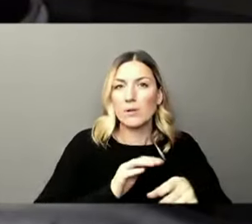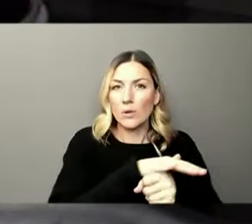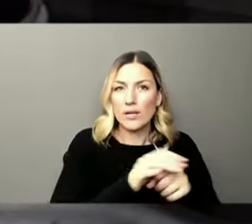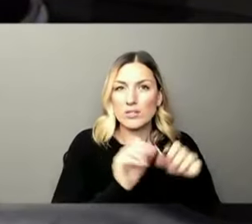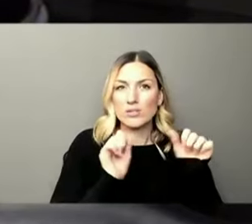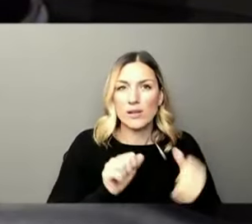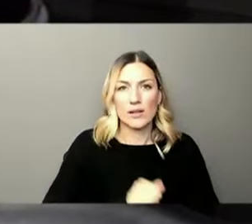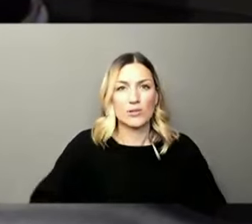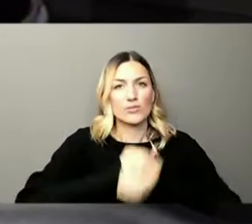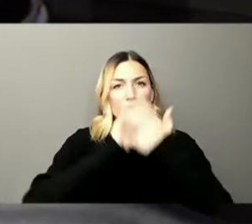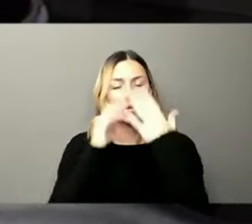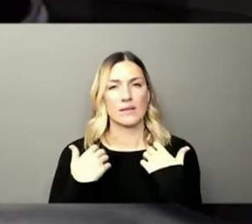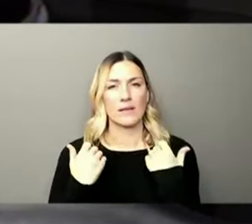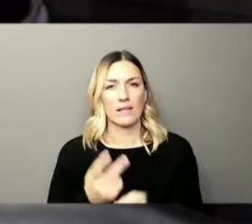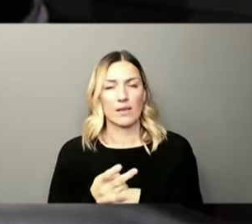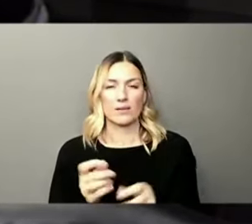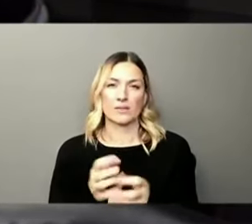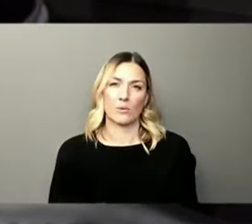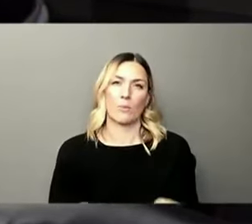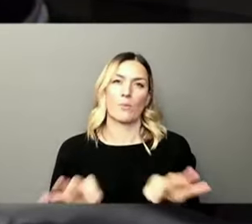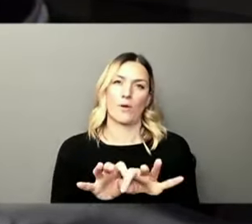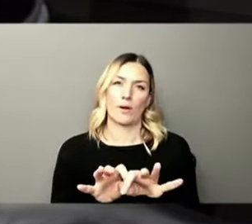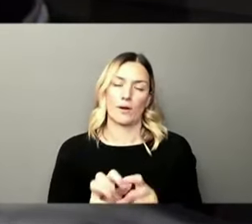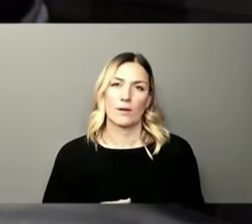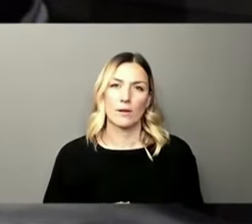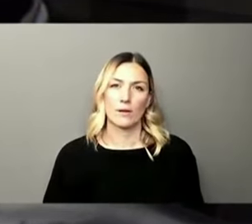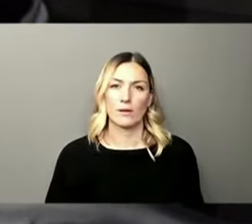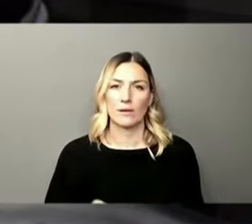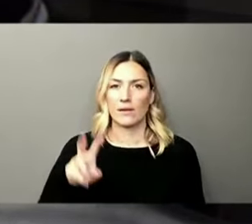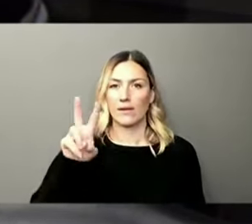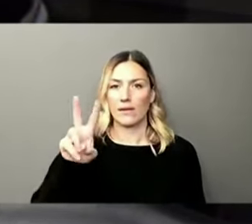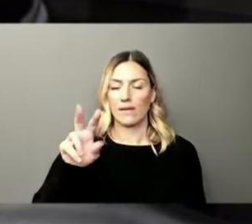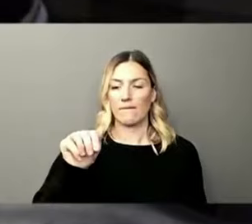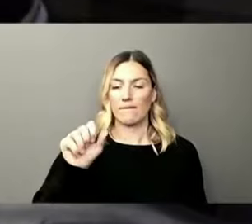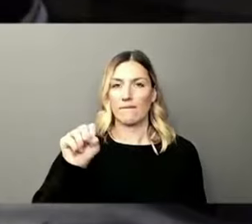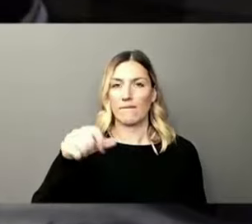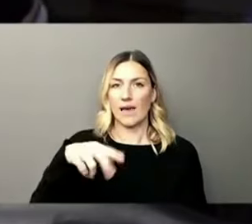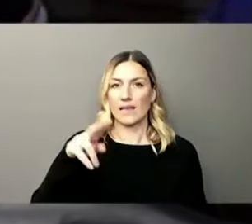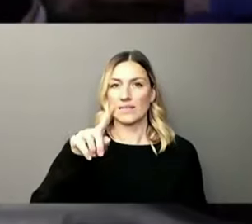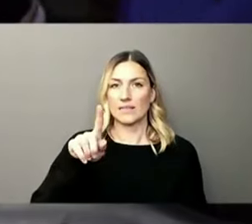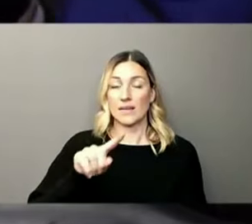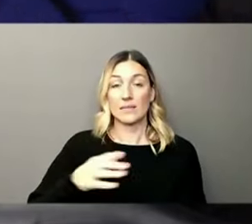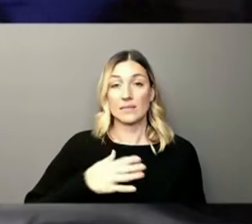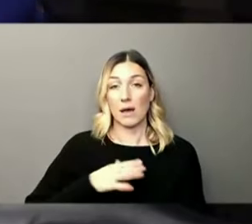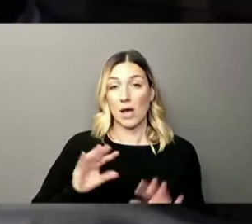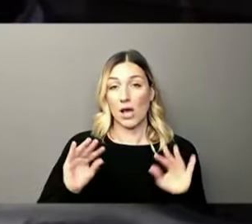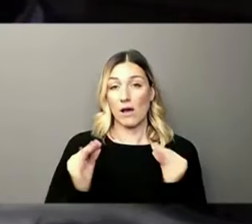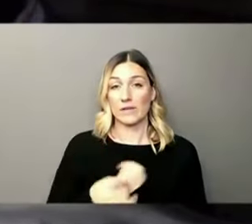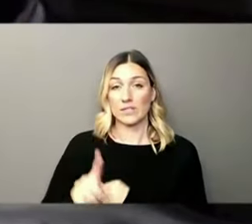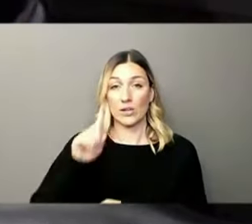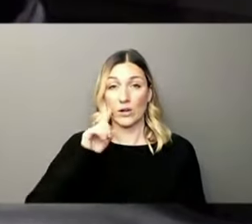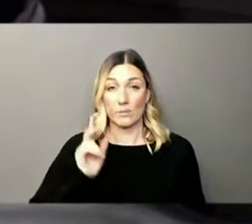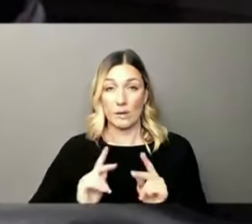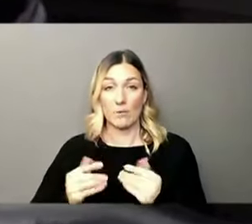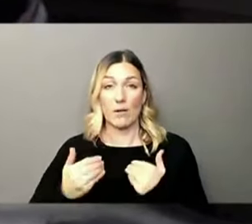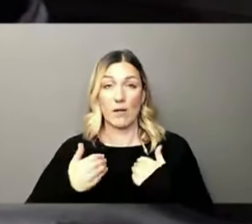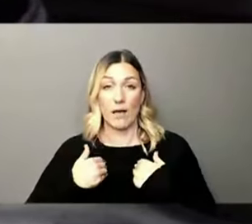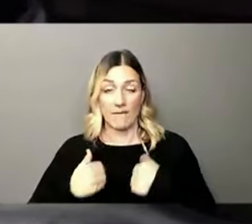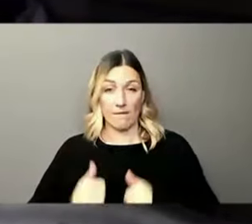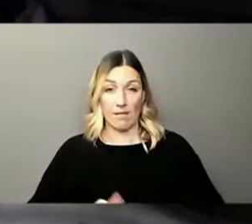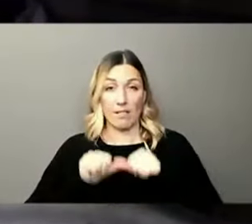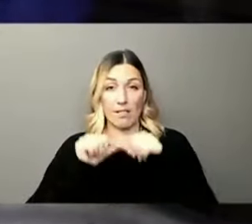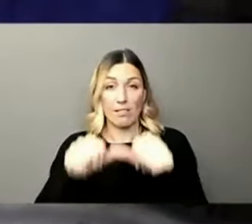healthcare issues is so important. Ms. Vasquez, my office has heard from Granite Staters with long COVID who are facing